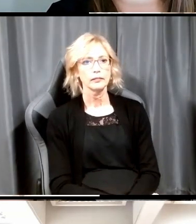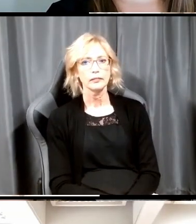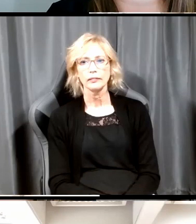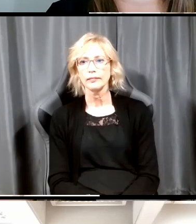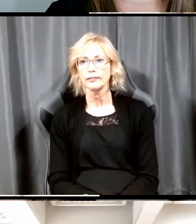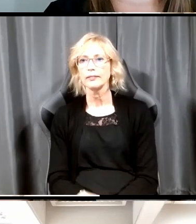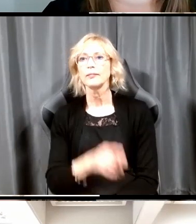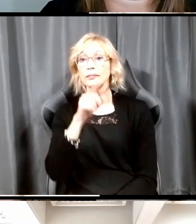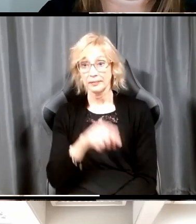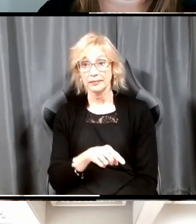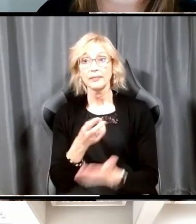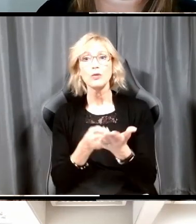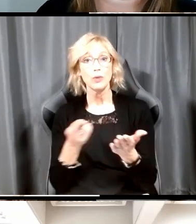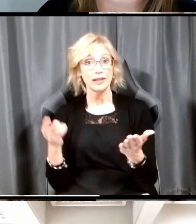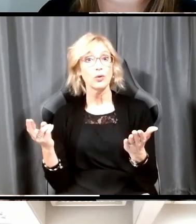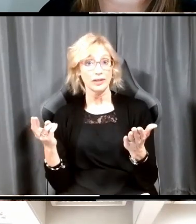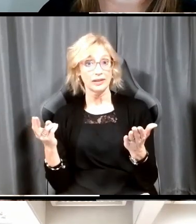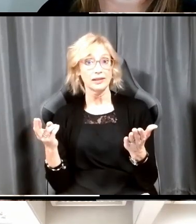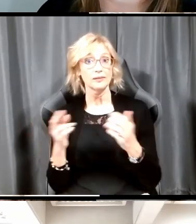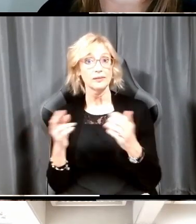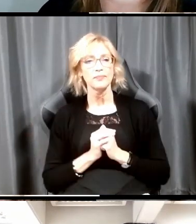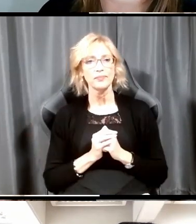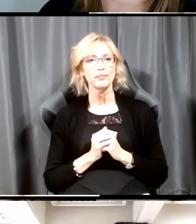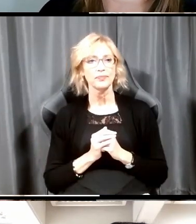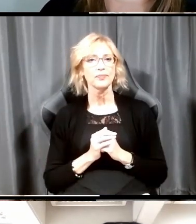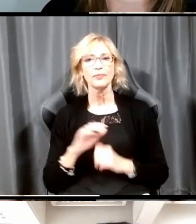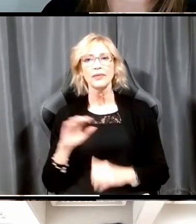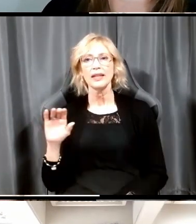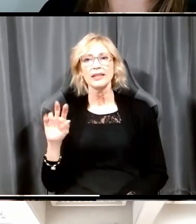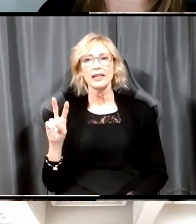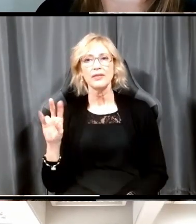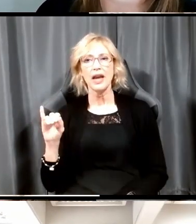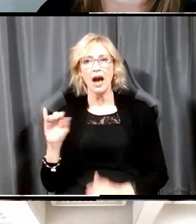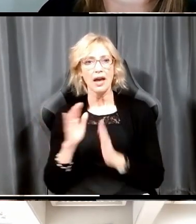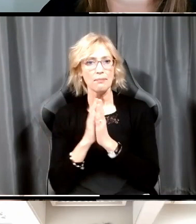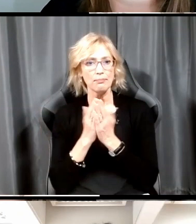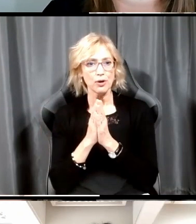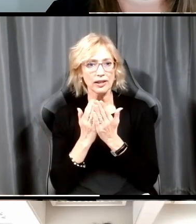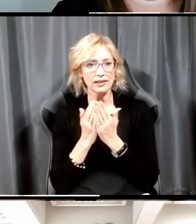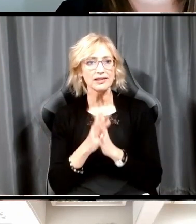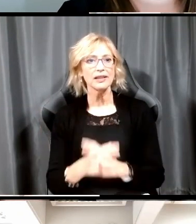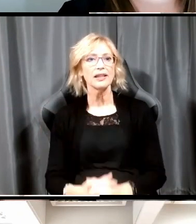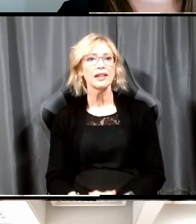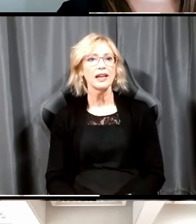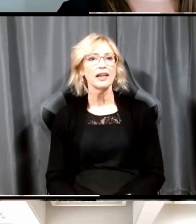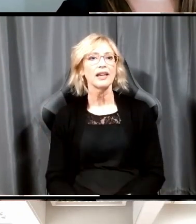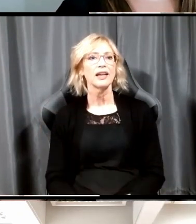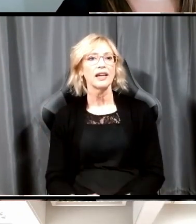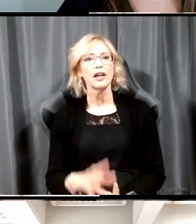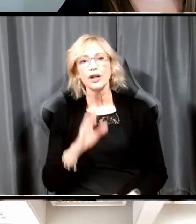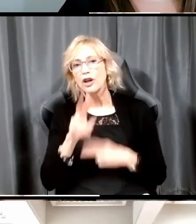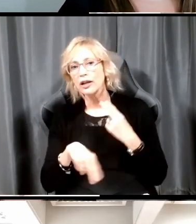So these are the resources we've kind of picked out, and the CVI book, second edition reading, it talks